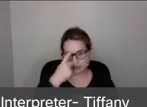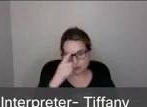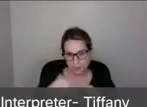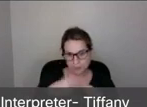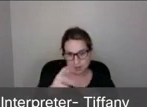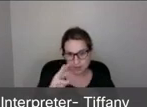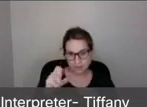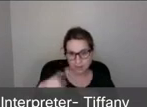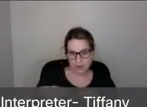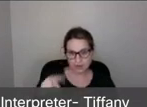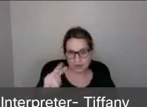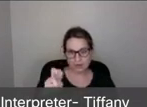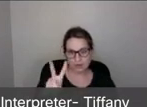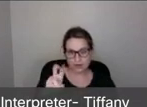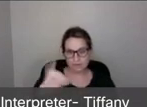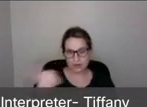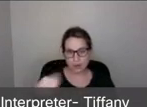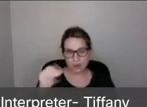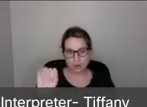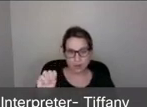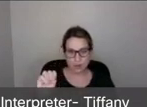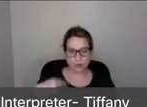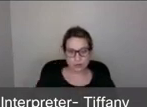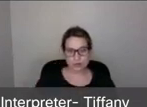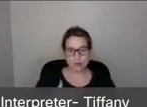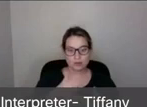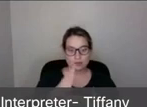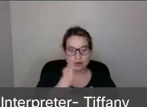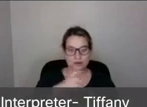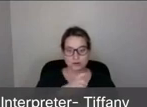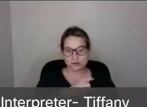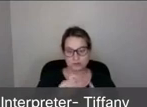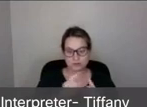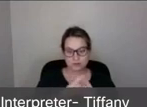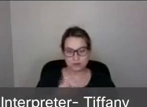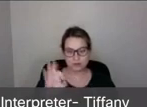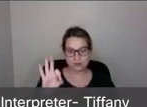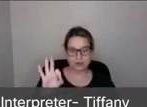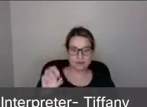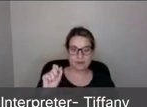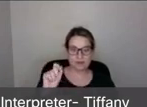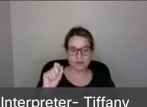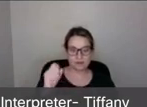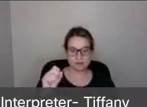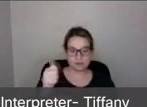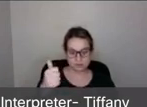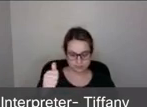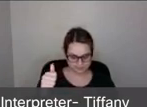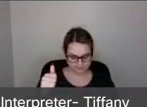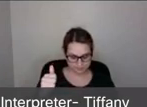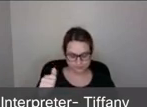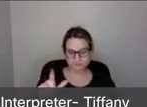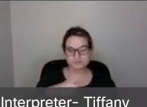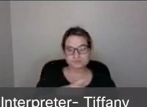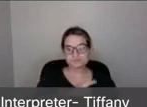by the Navajo Nation Human Rights Commission for the congressional districts, the CDF-010, and the